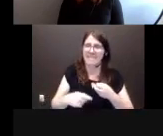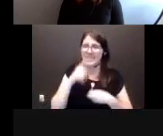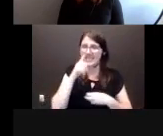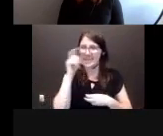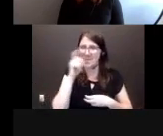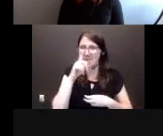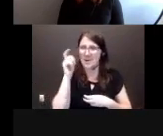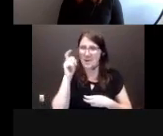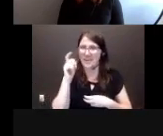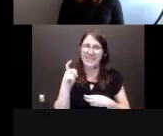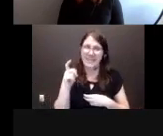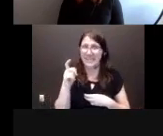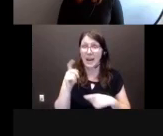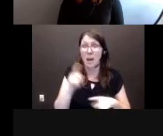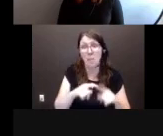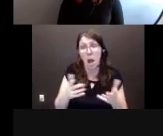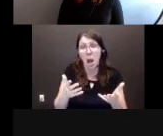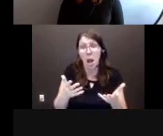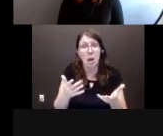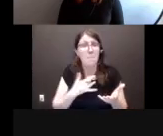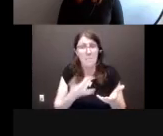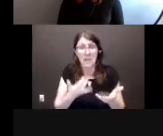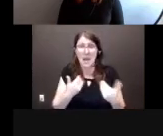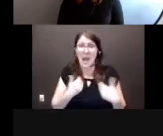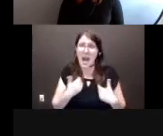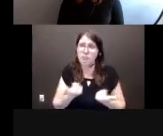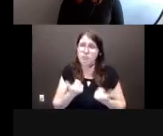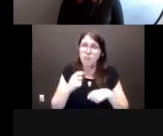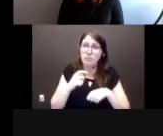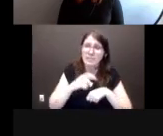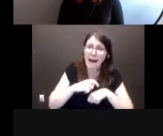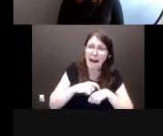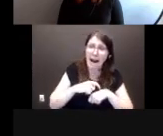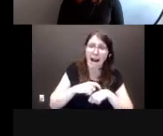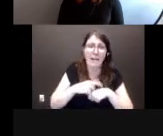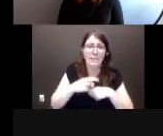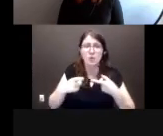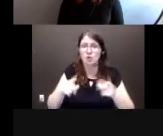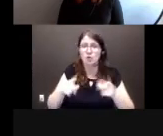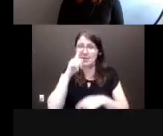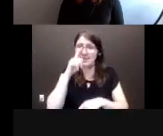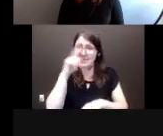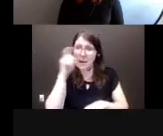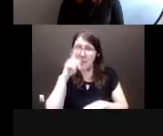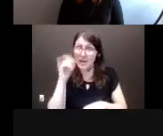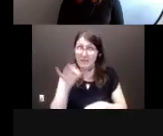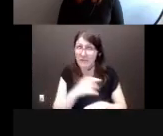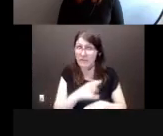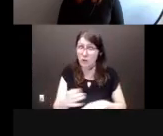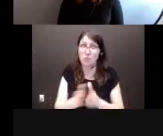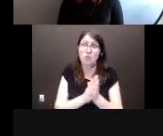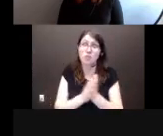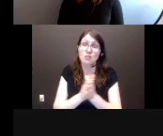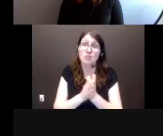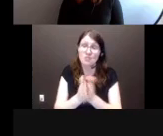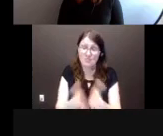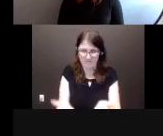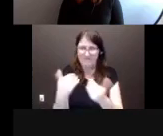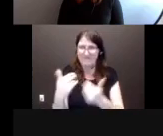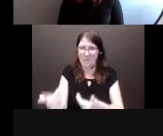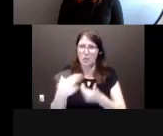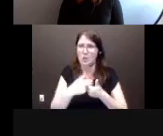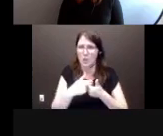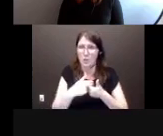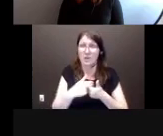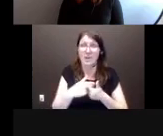of free time in the summer, if you have a little bit of free time in the summer, you might want to join us. And if you don't have free time this summer